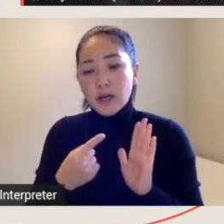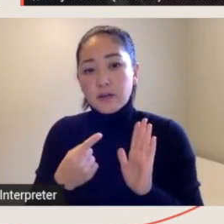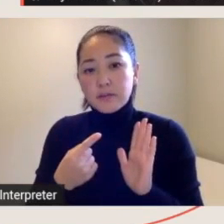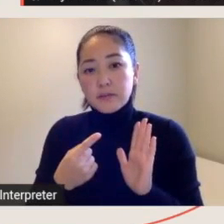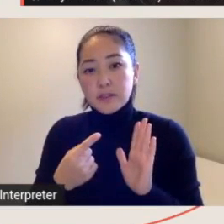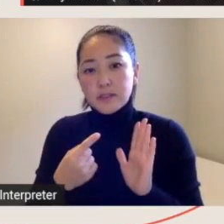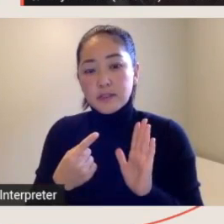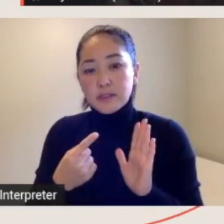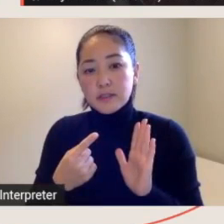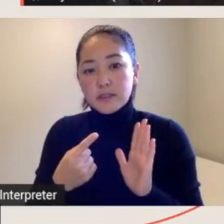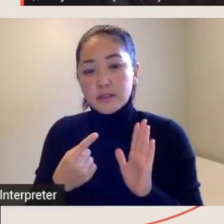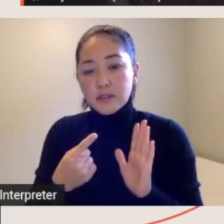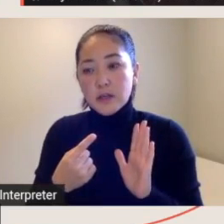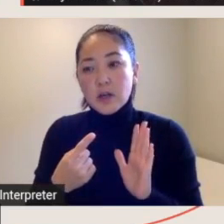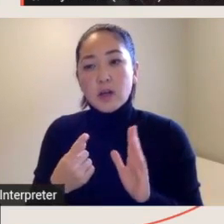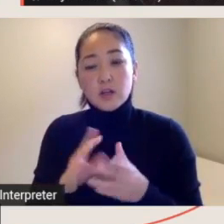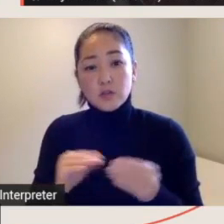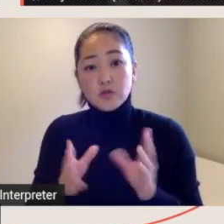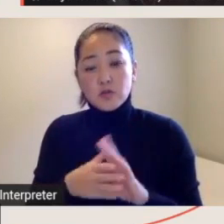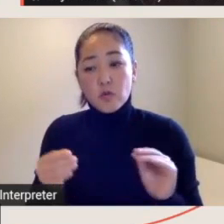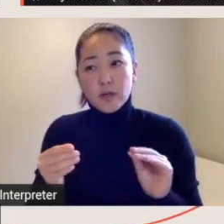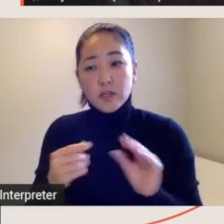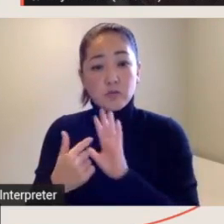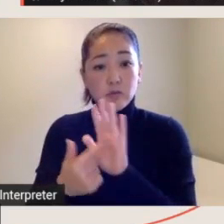stories visually in order